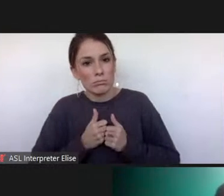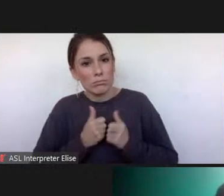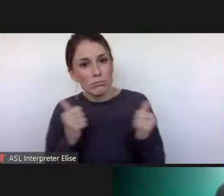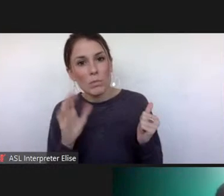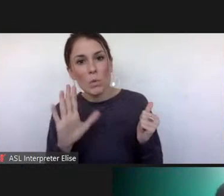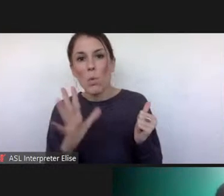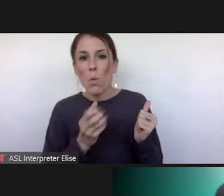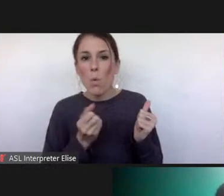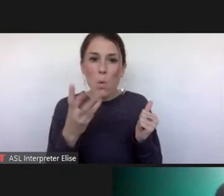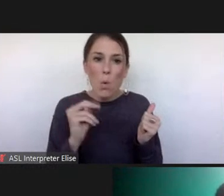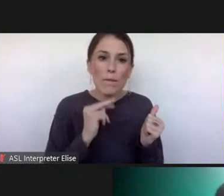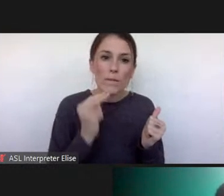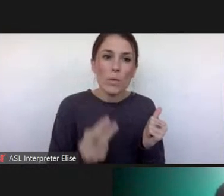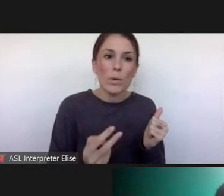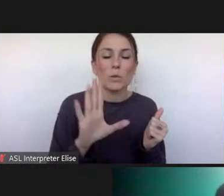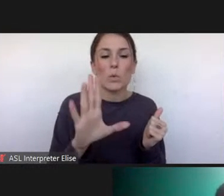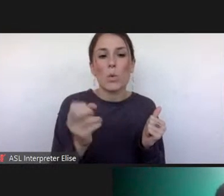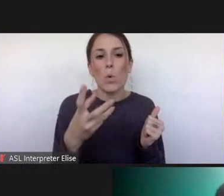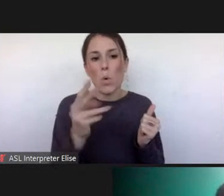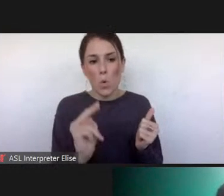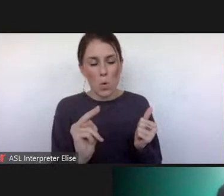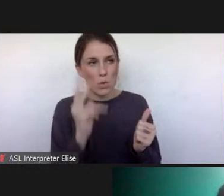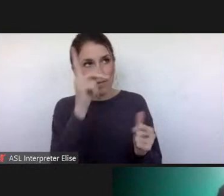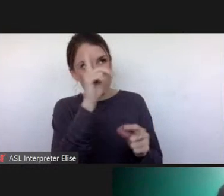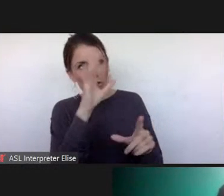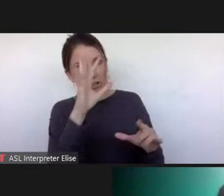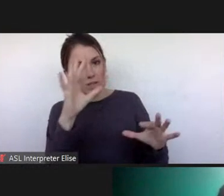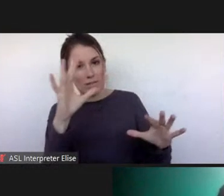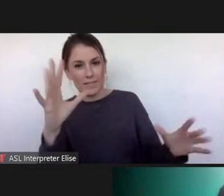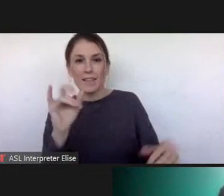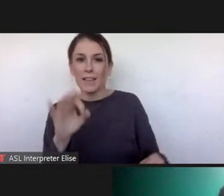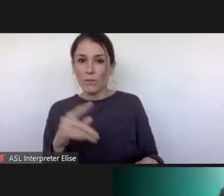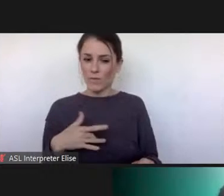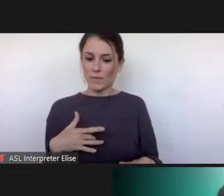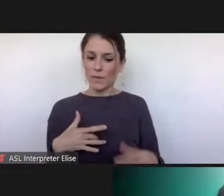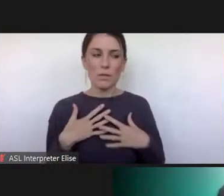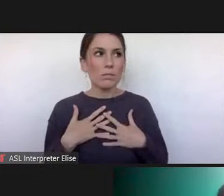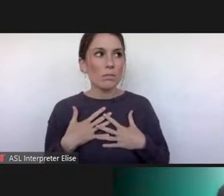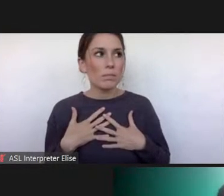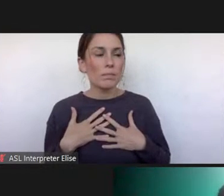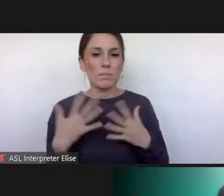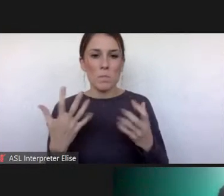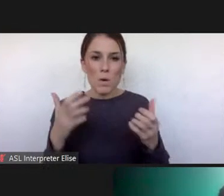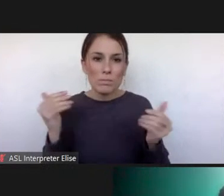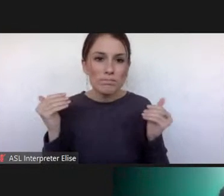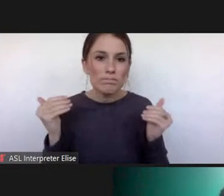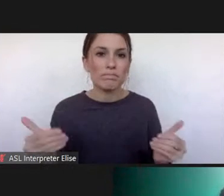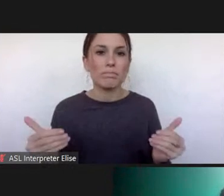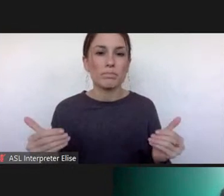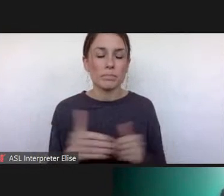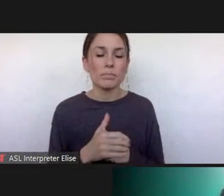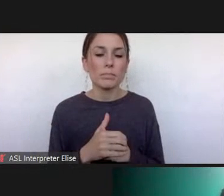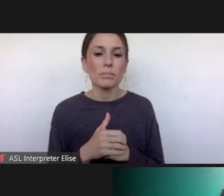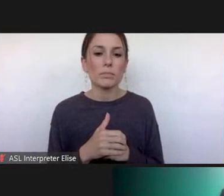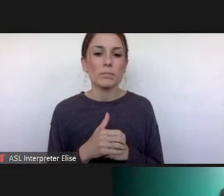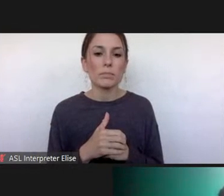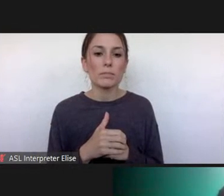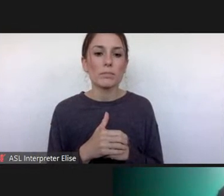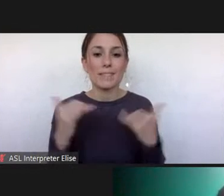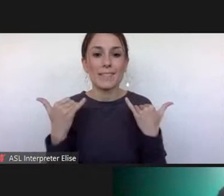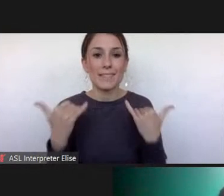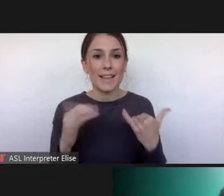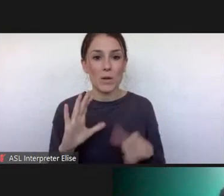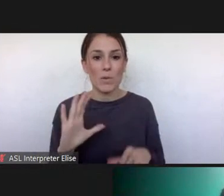so based on today's presentation. Now to our theme,